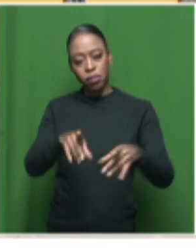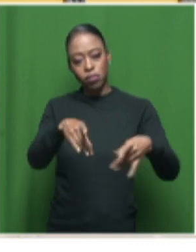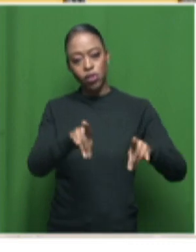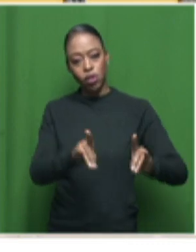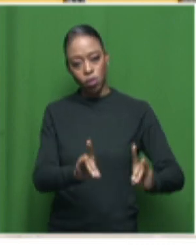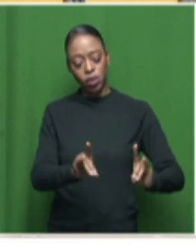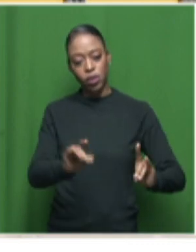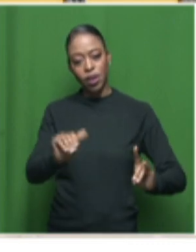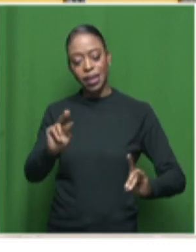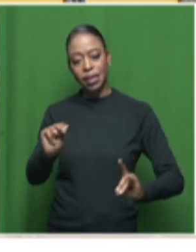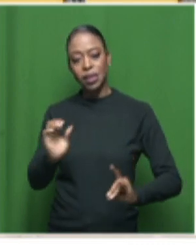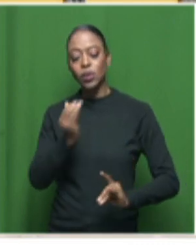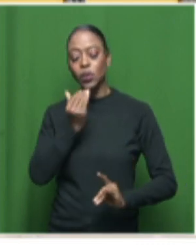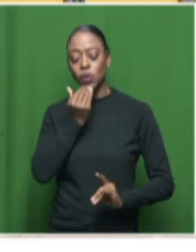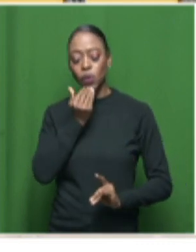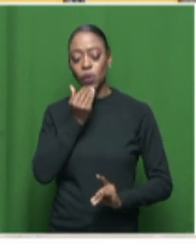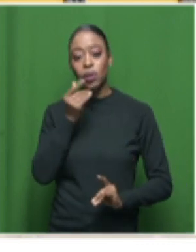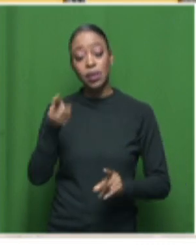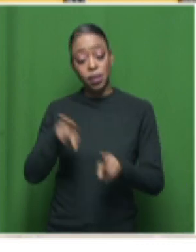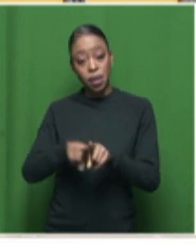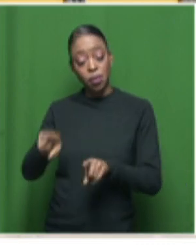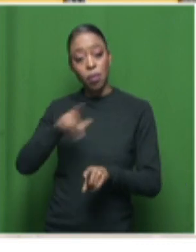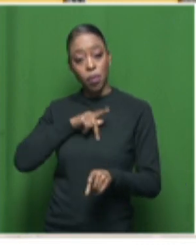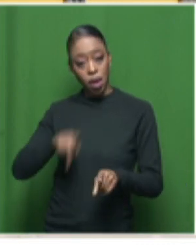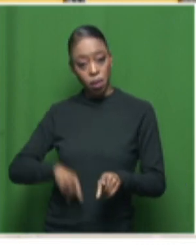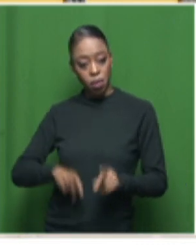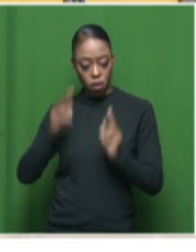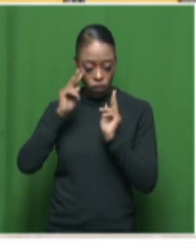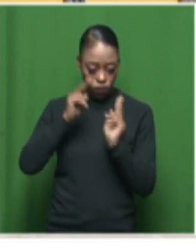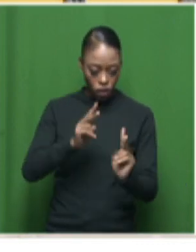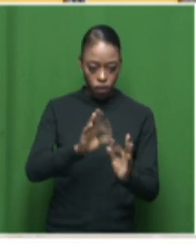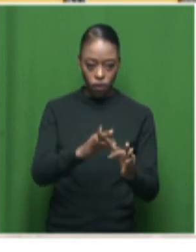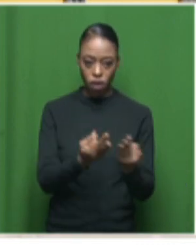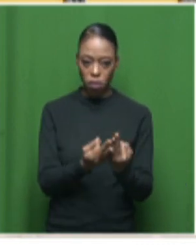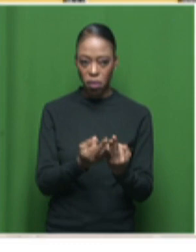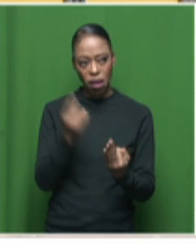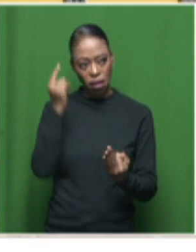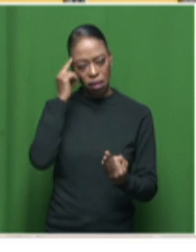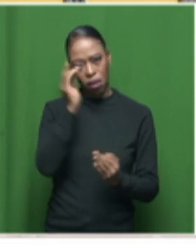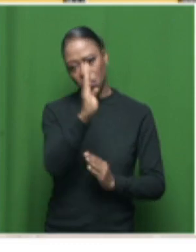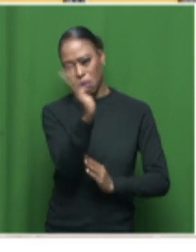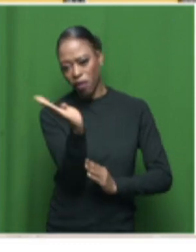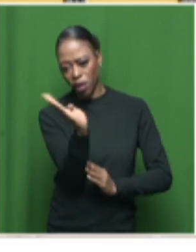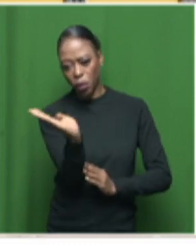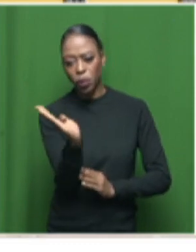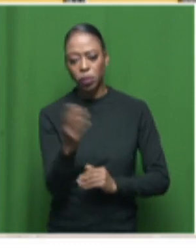of the party, who's also the premier, to visit the family at around midday,